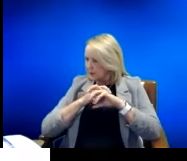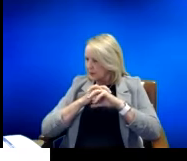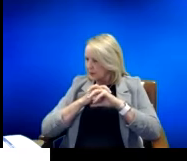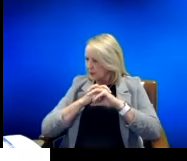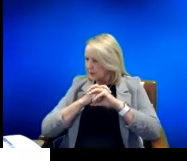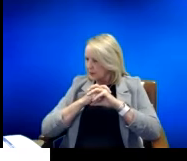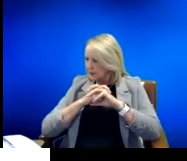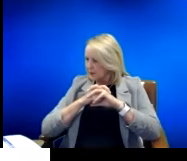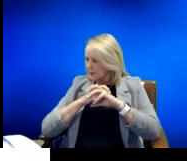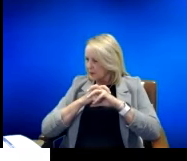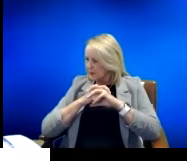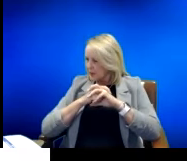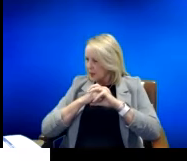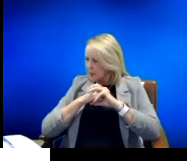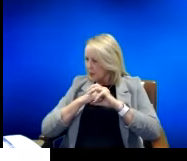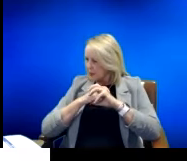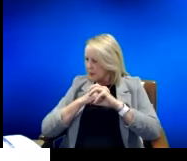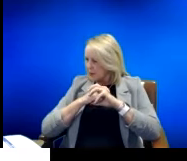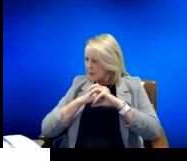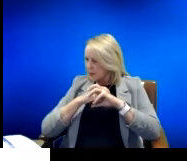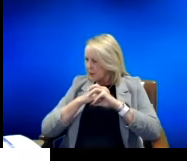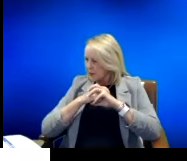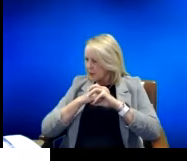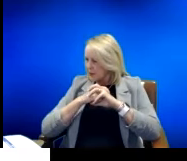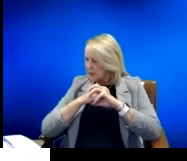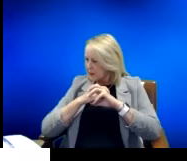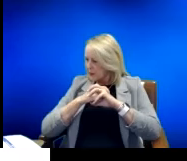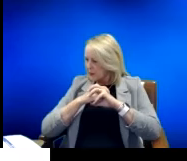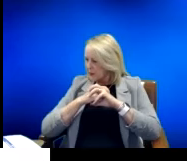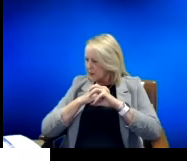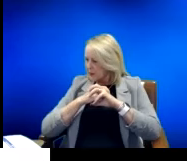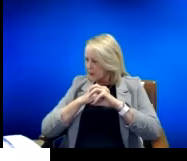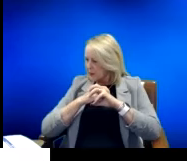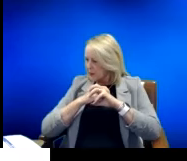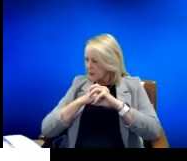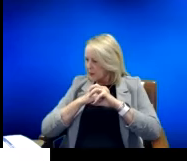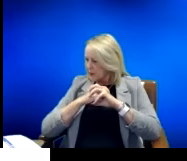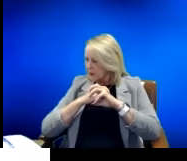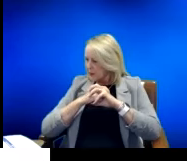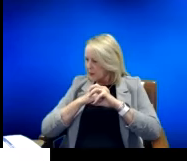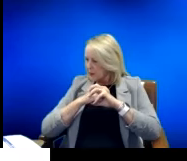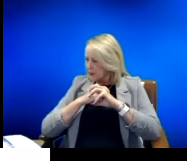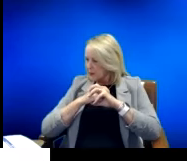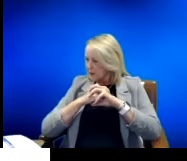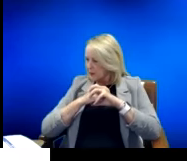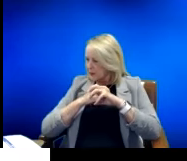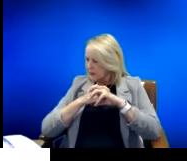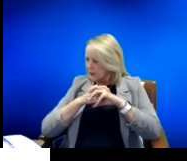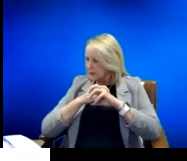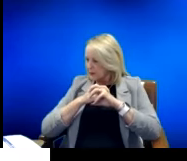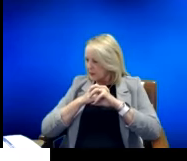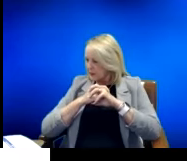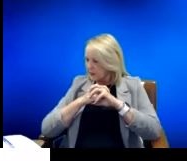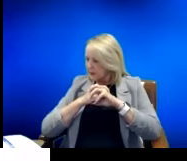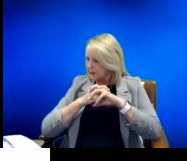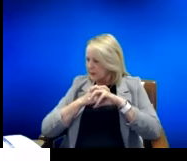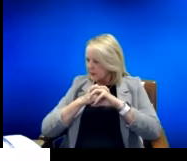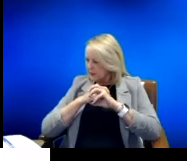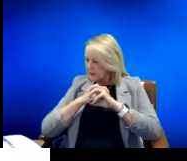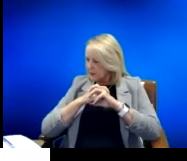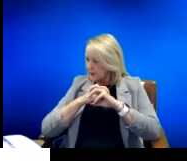may have, presentations, doing events, expos, working with those school districts. Please